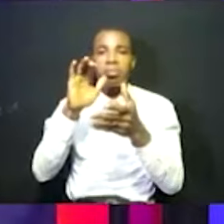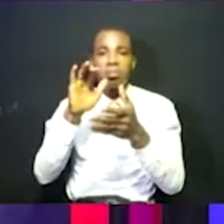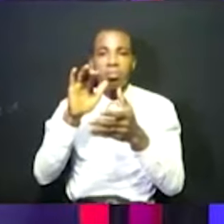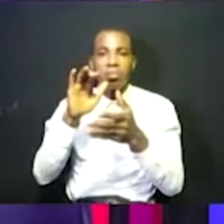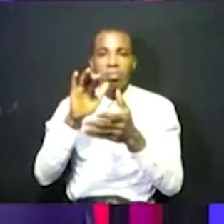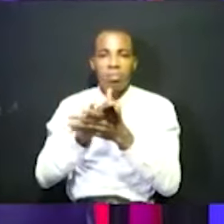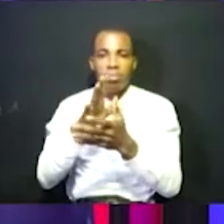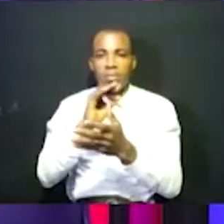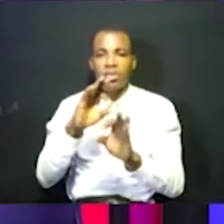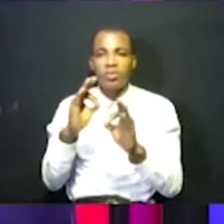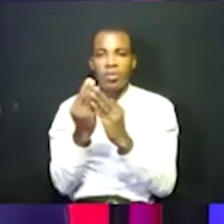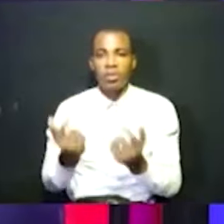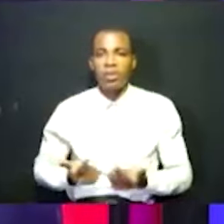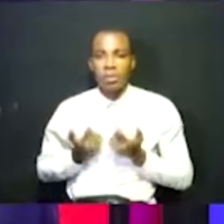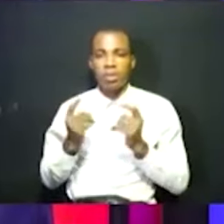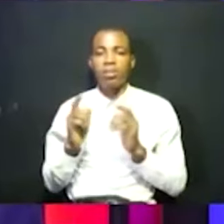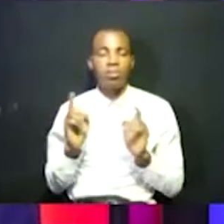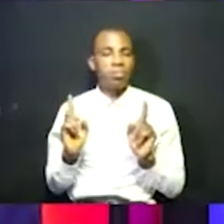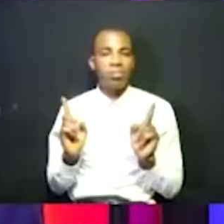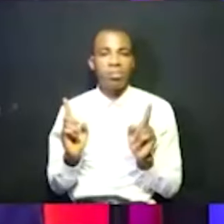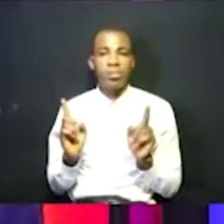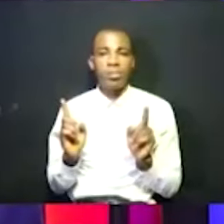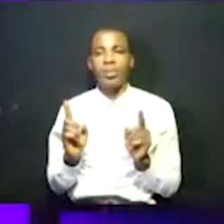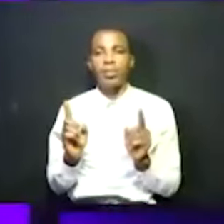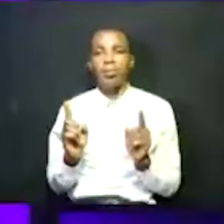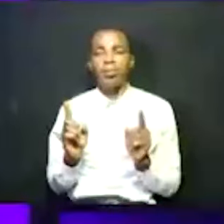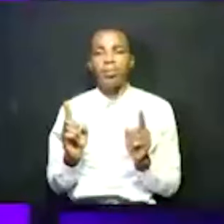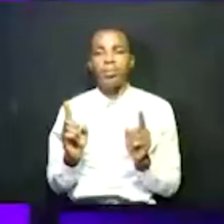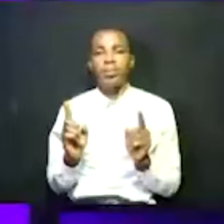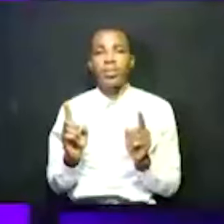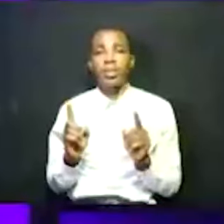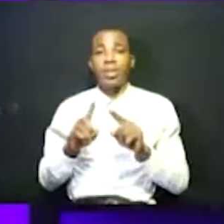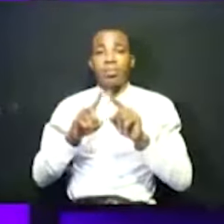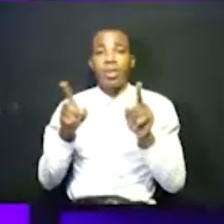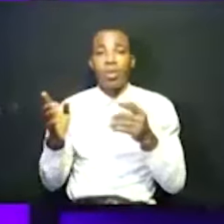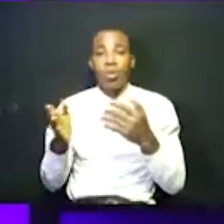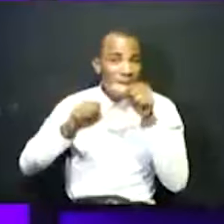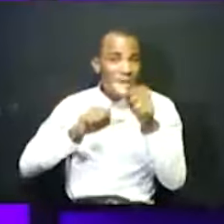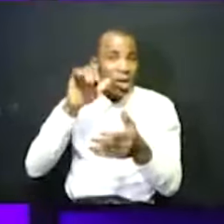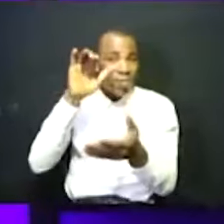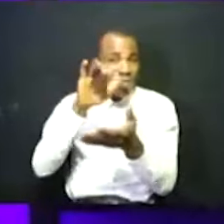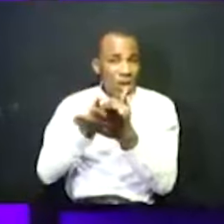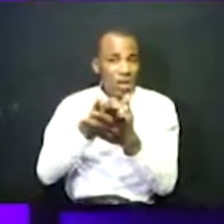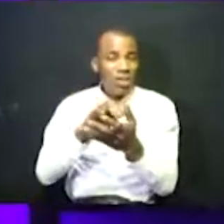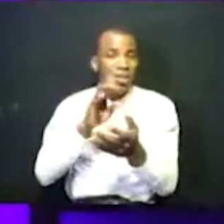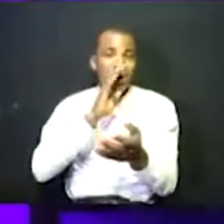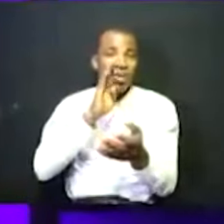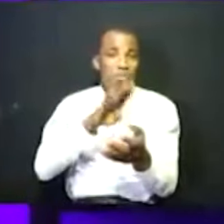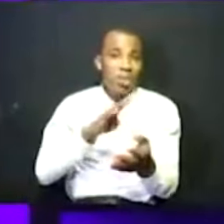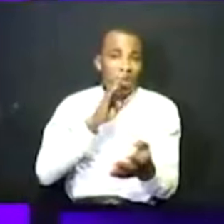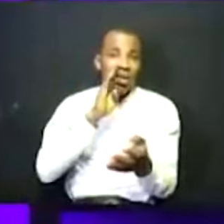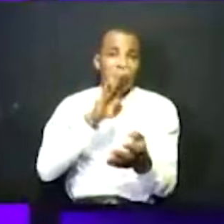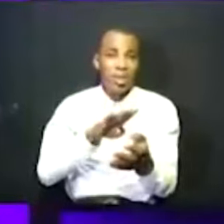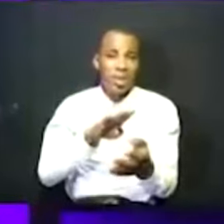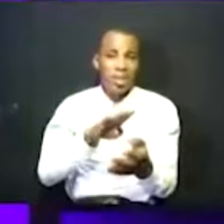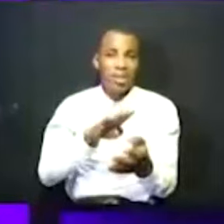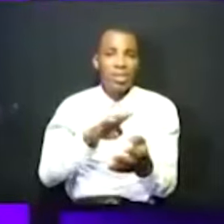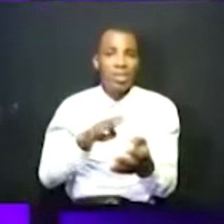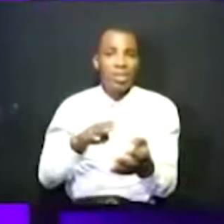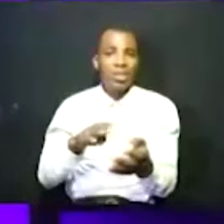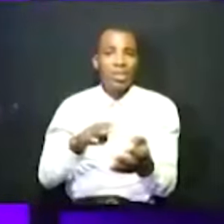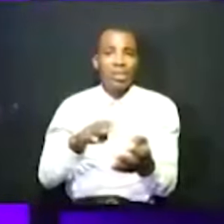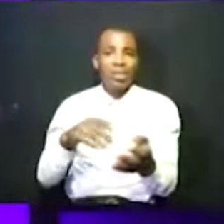may. And what we can do to effectively counter that is to produce good examples of marriage and family life,